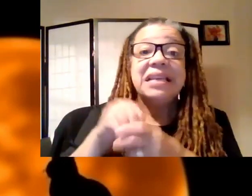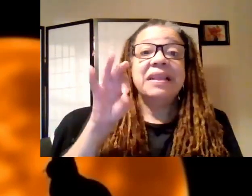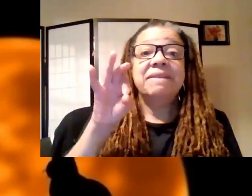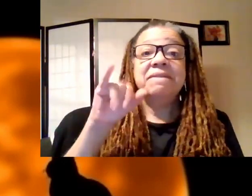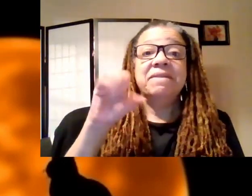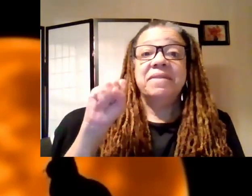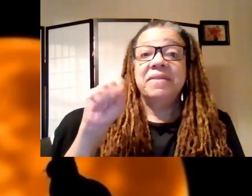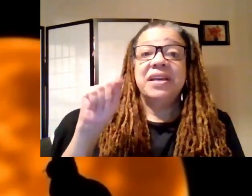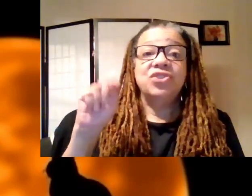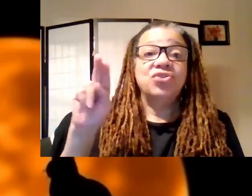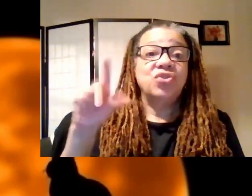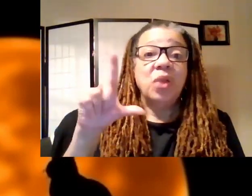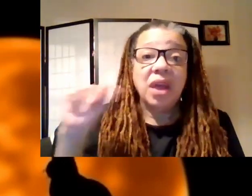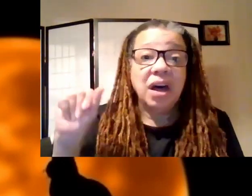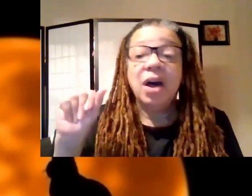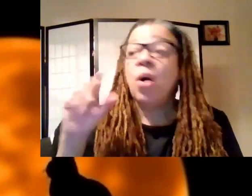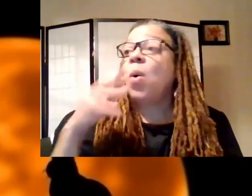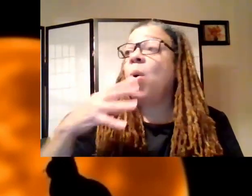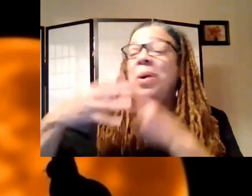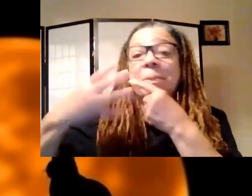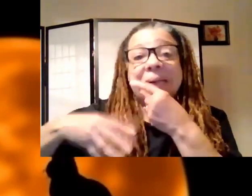they're just, you know, bleeders.